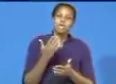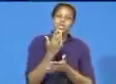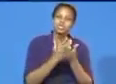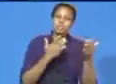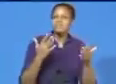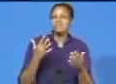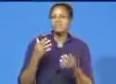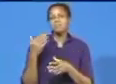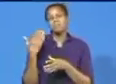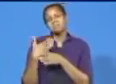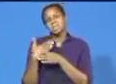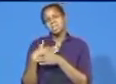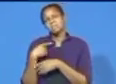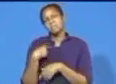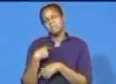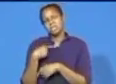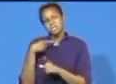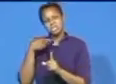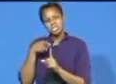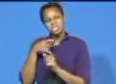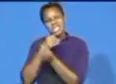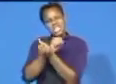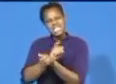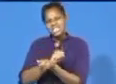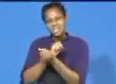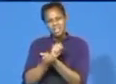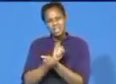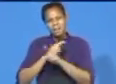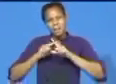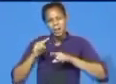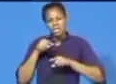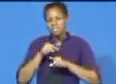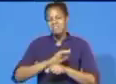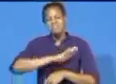in slavery, but she was never bitter.